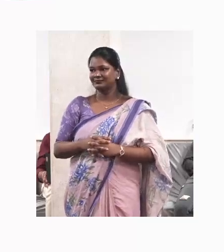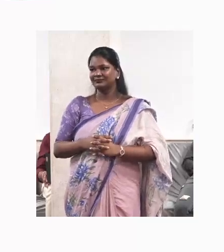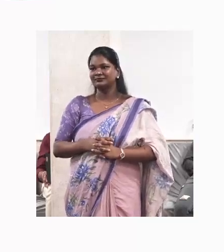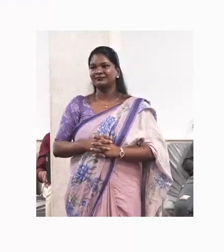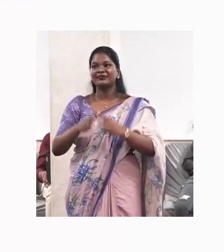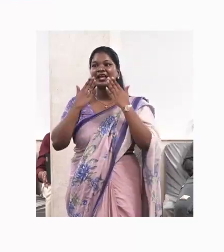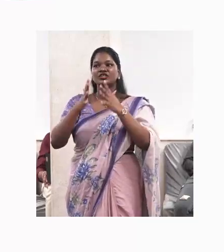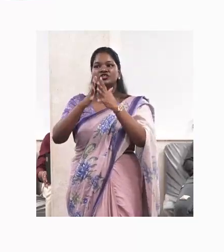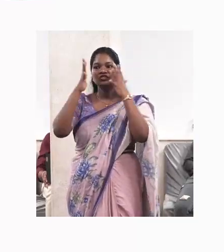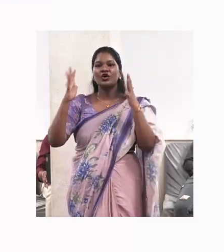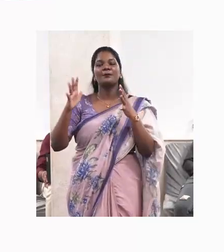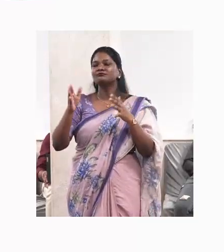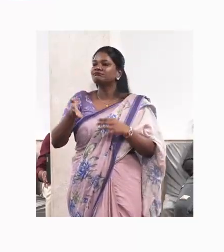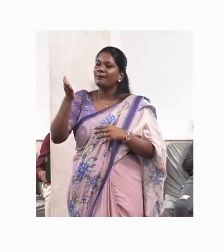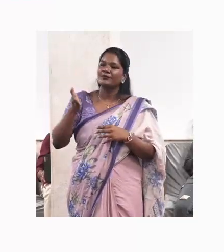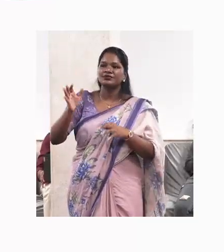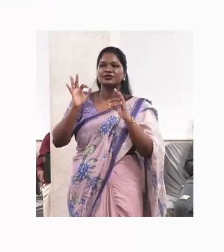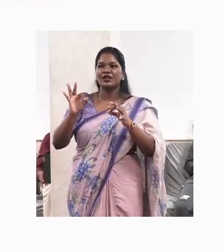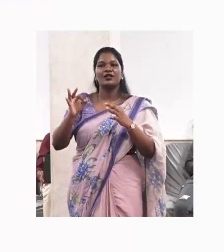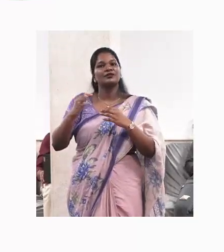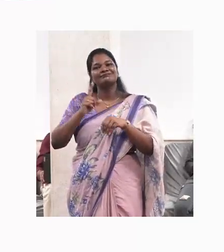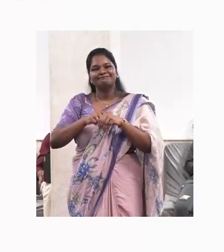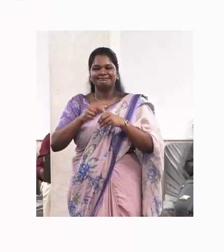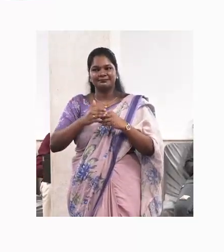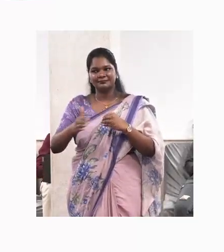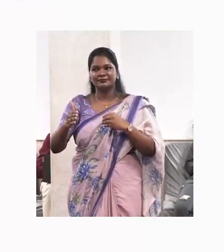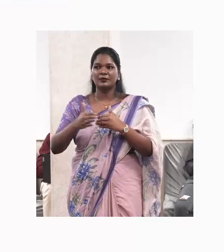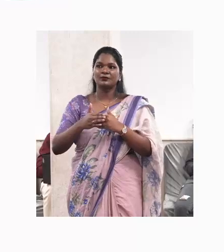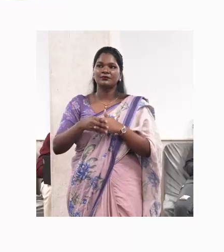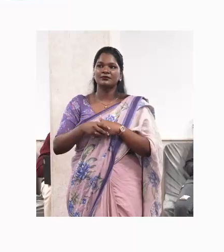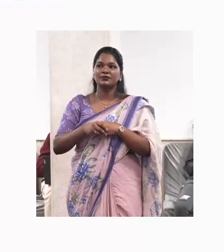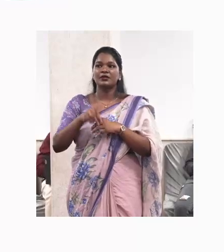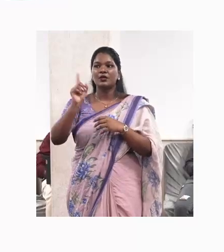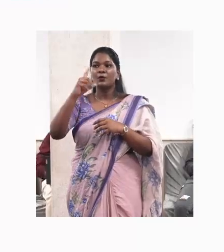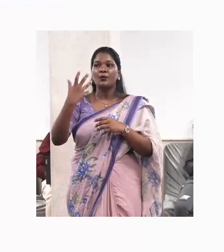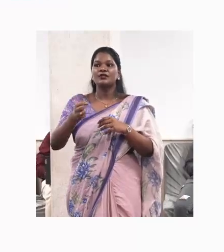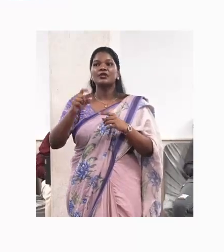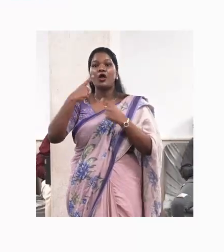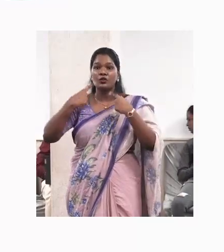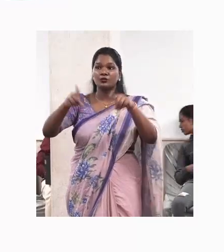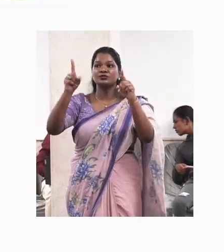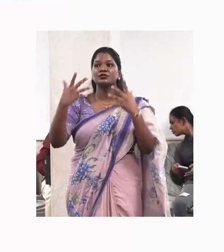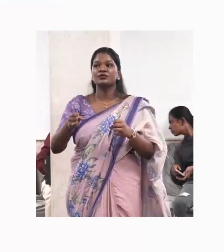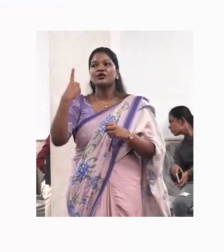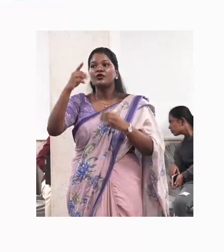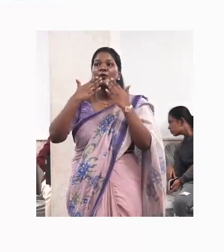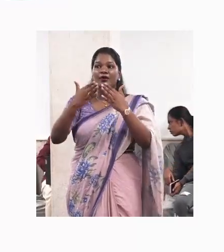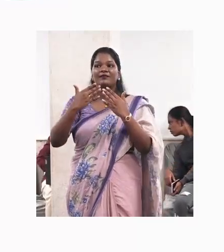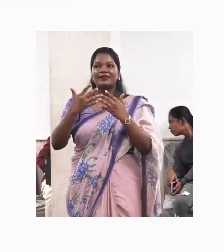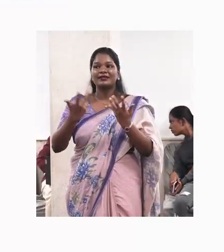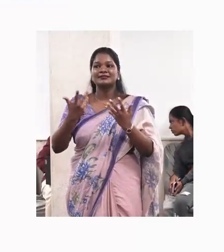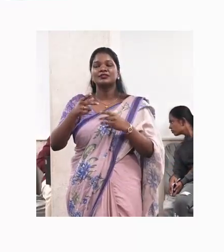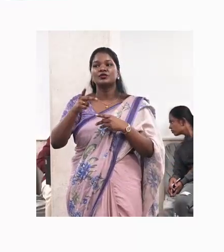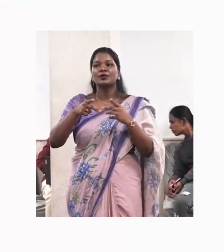Thank you so much. Really appreciate everyone's time. We just have to make a quick announcement. I do want to do a vote of thanks, but could